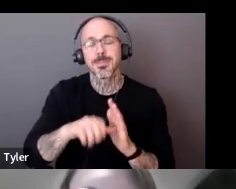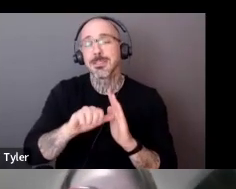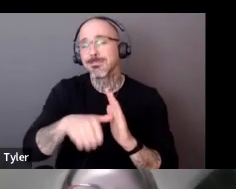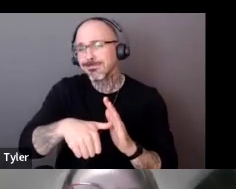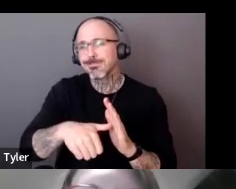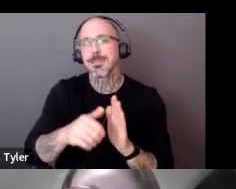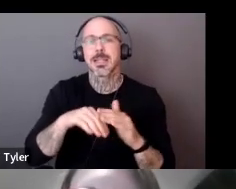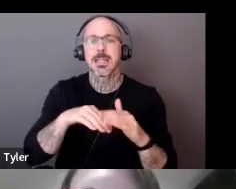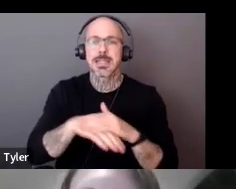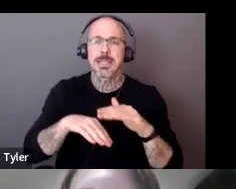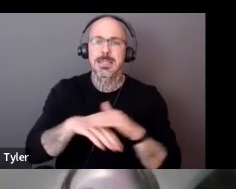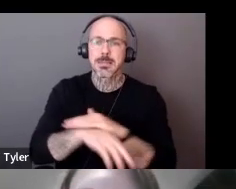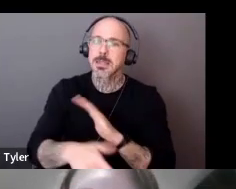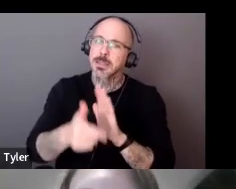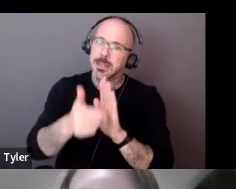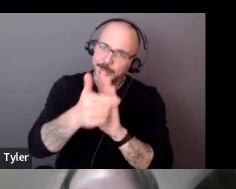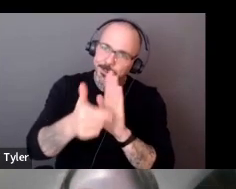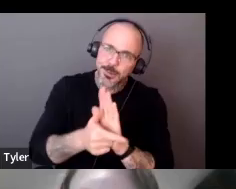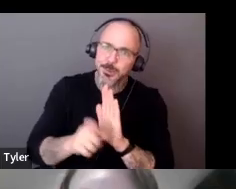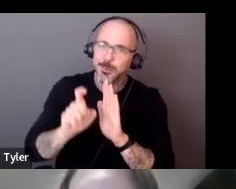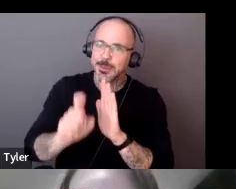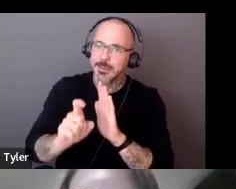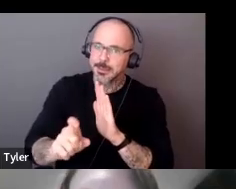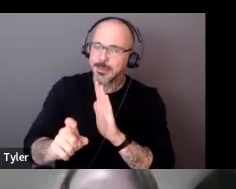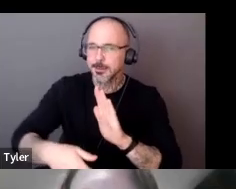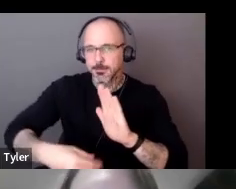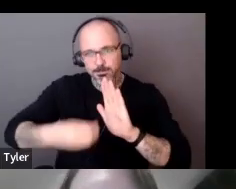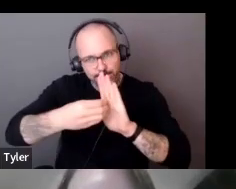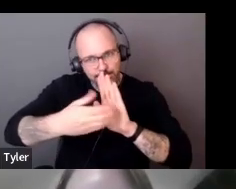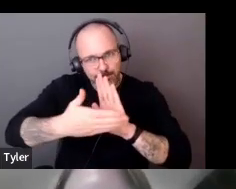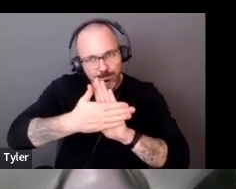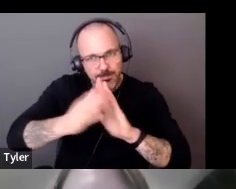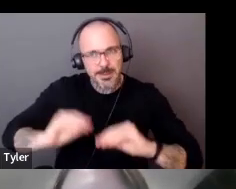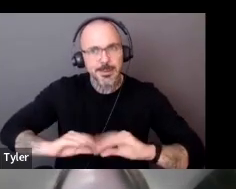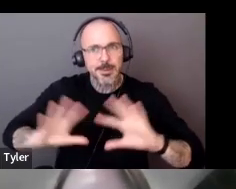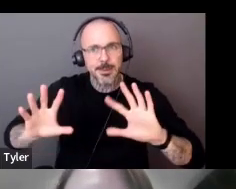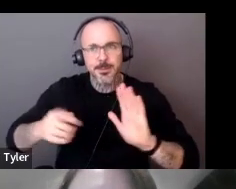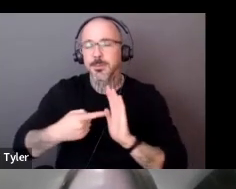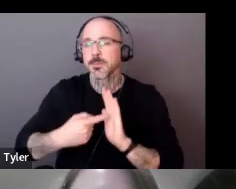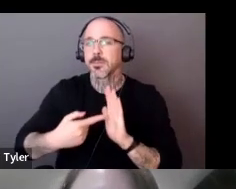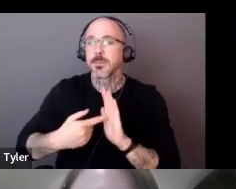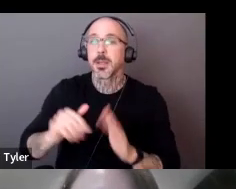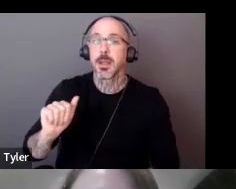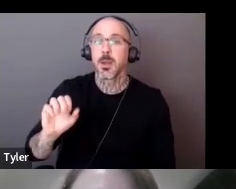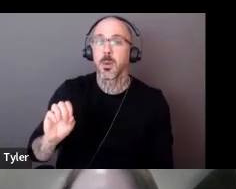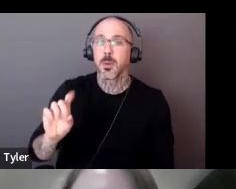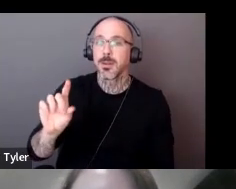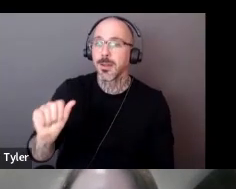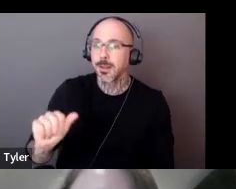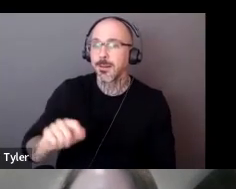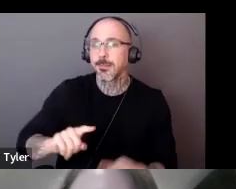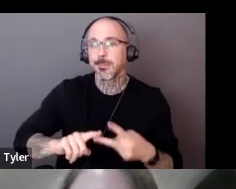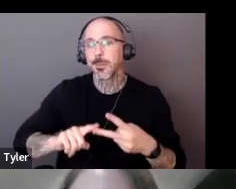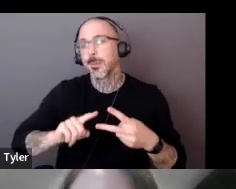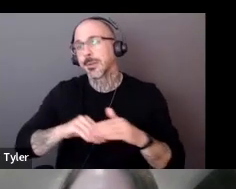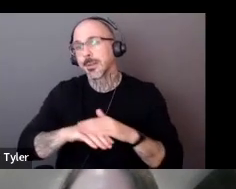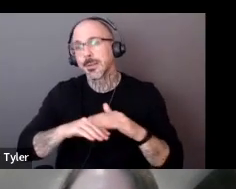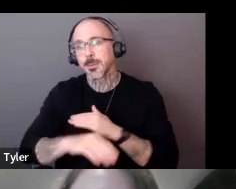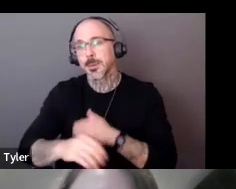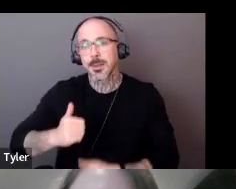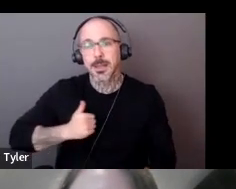accessibility legislation. So, whether it's the AODA or the Accessible Canada Act or